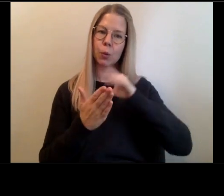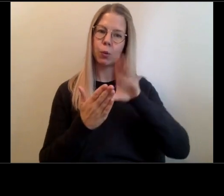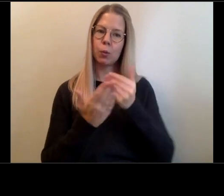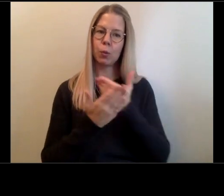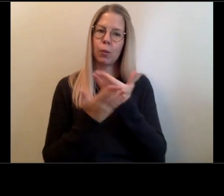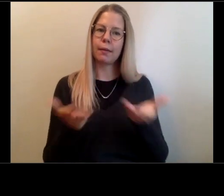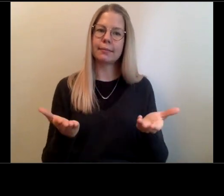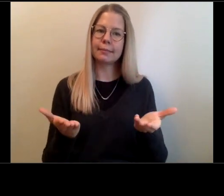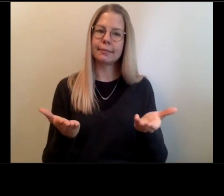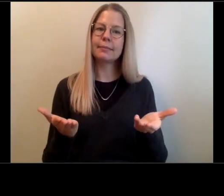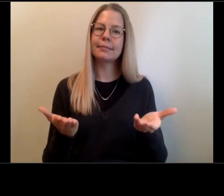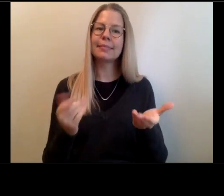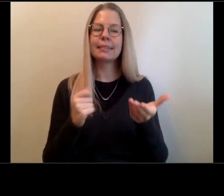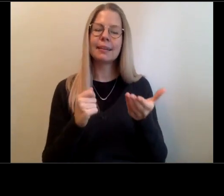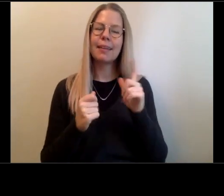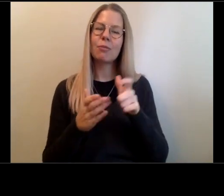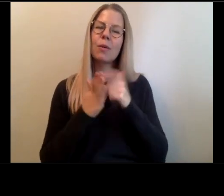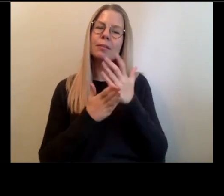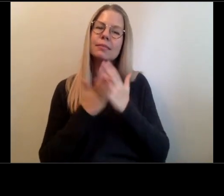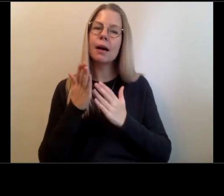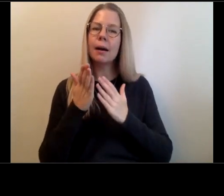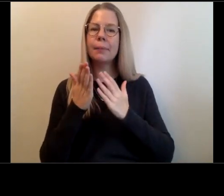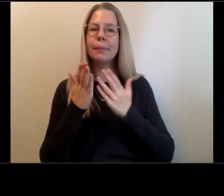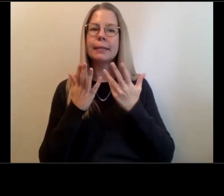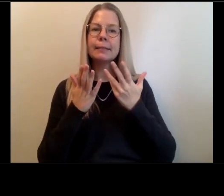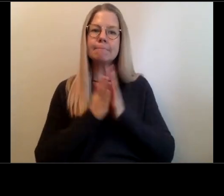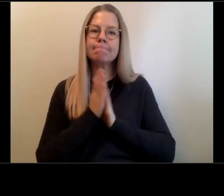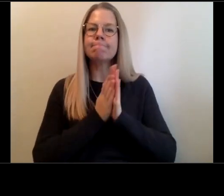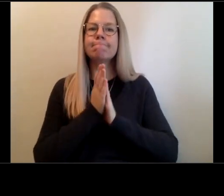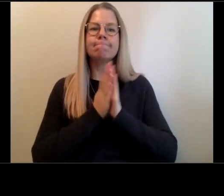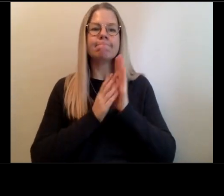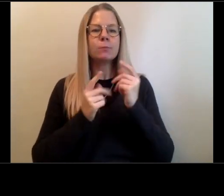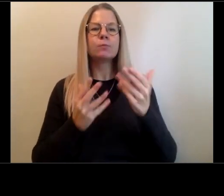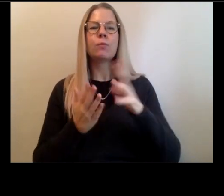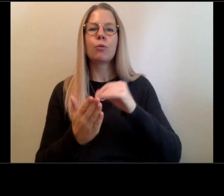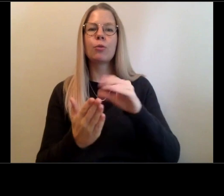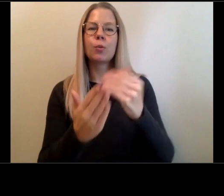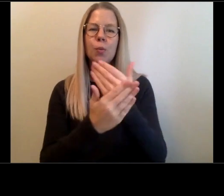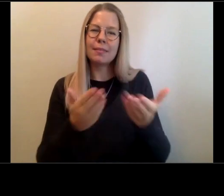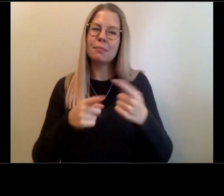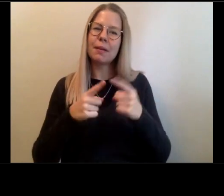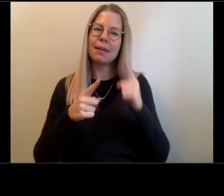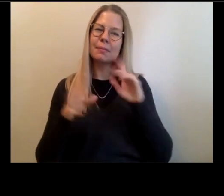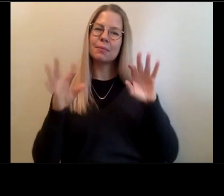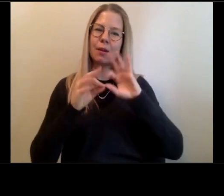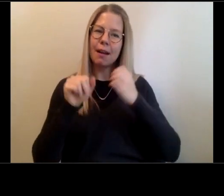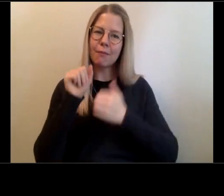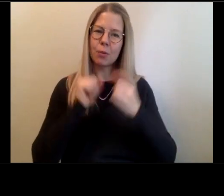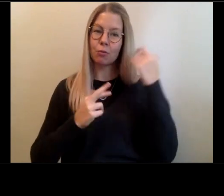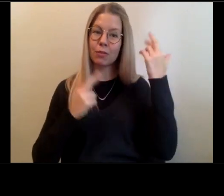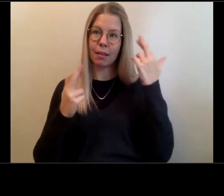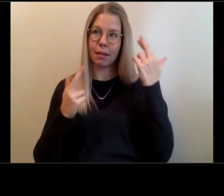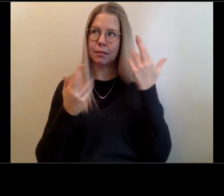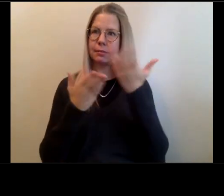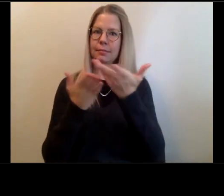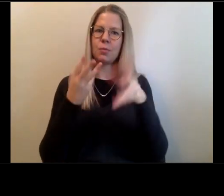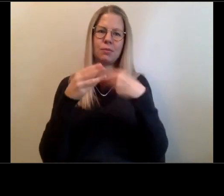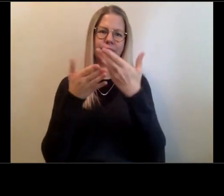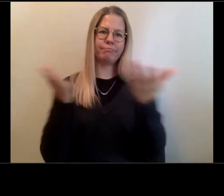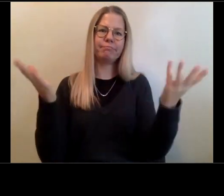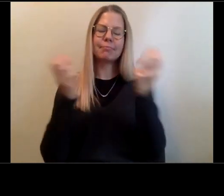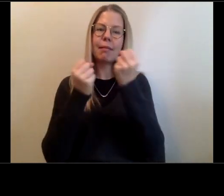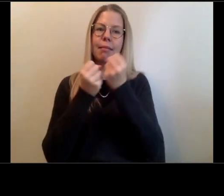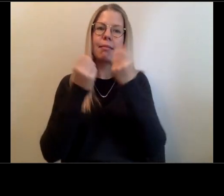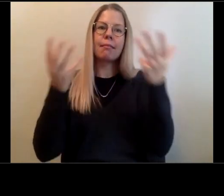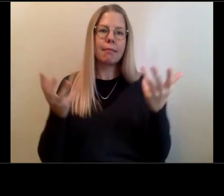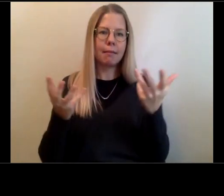motivation, but I think it's pretty easy for all of us to know that there are new things to learn. And all of